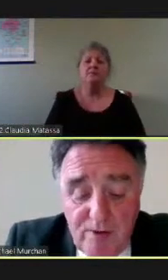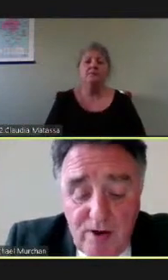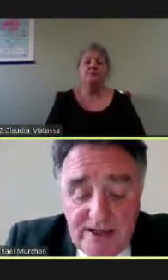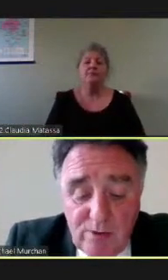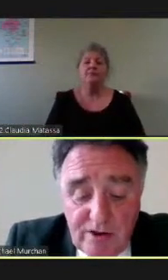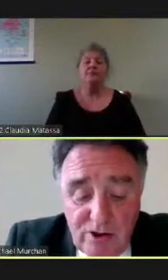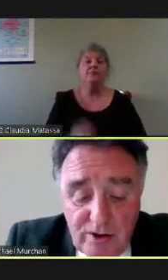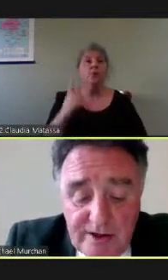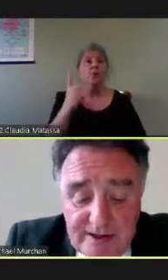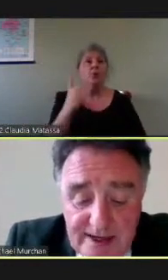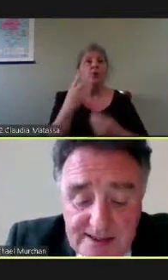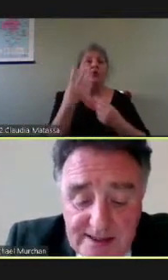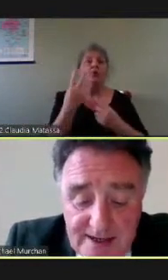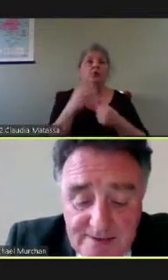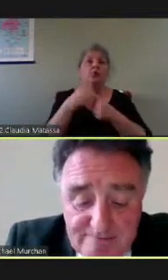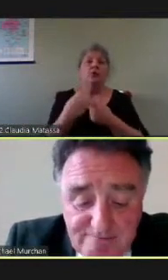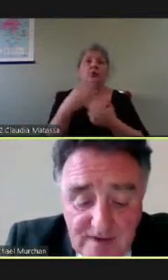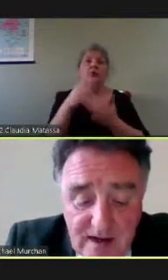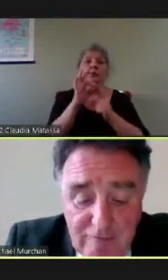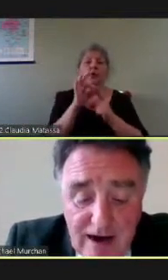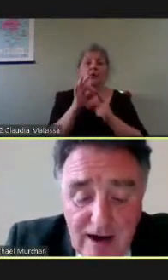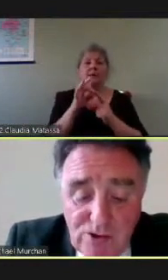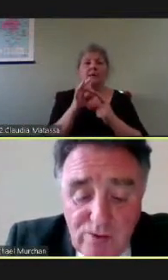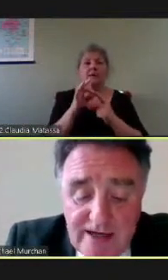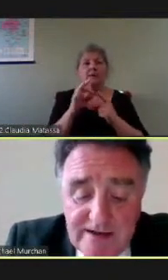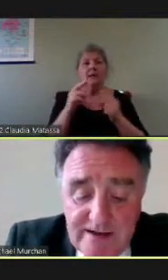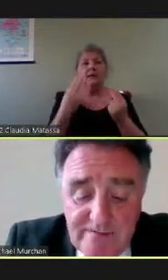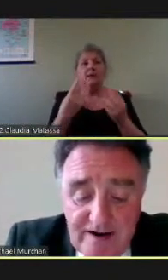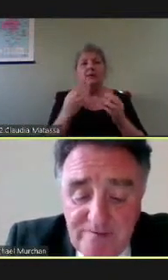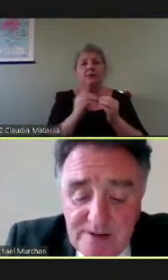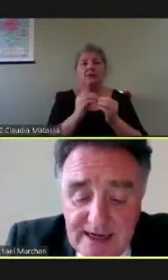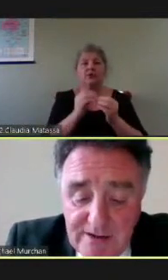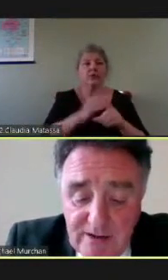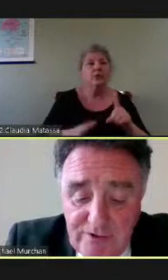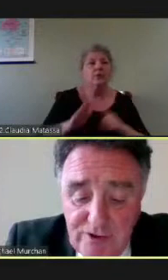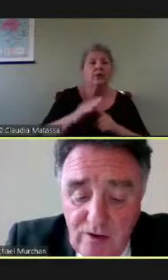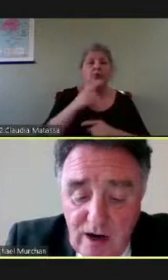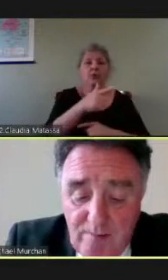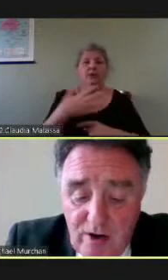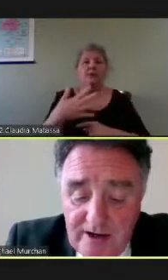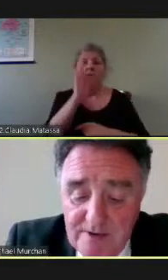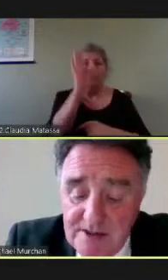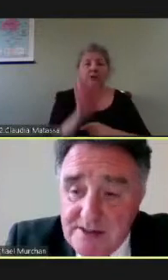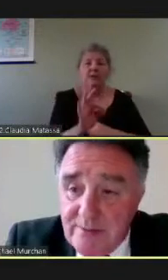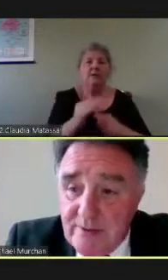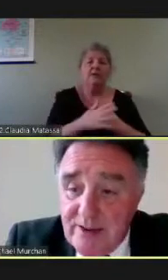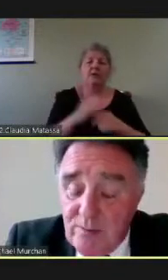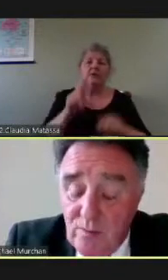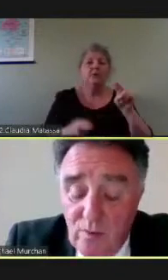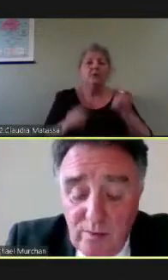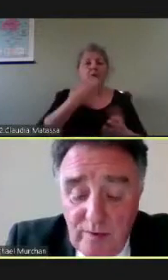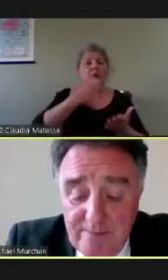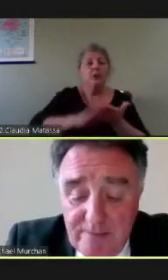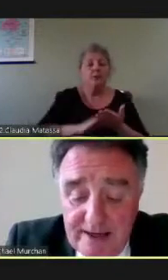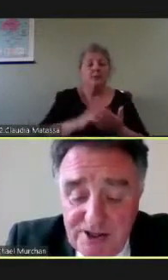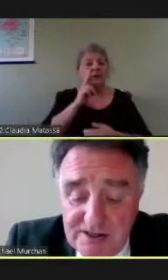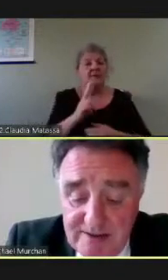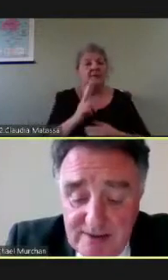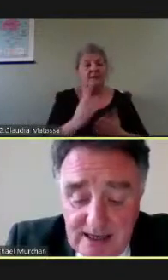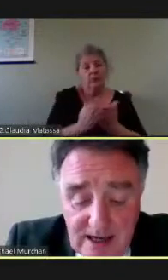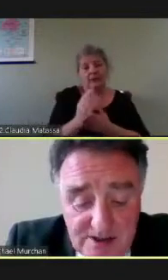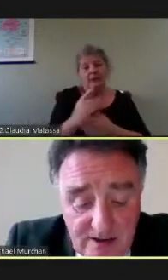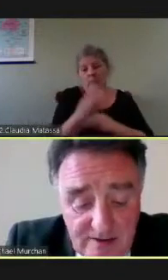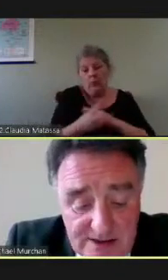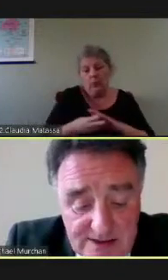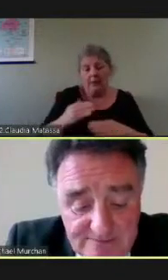One or two other points worth noting is that around 25% of new appointments are seen within 1 week by the